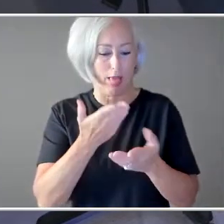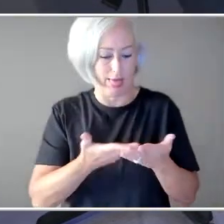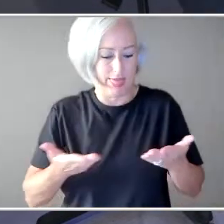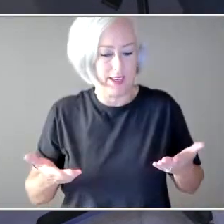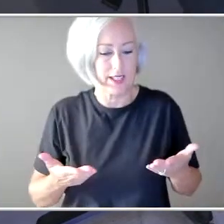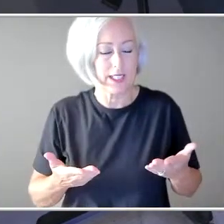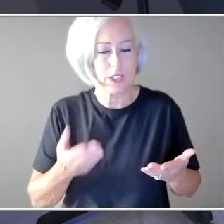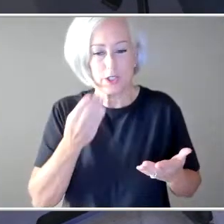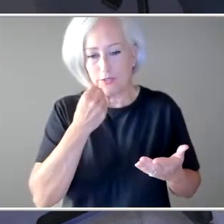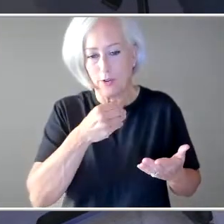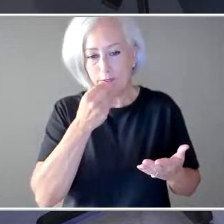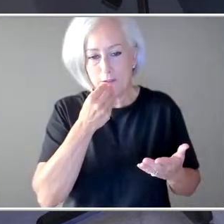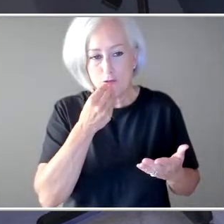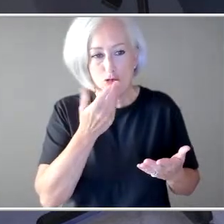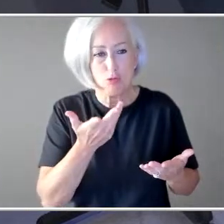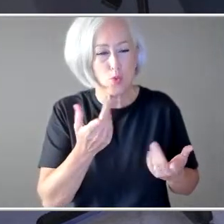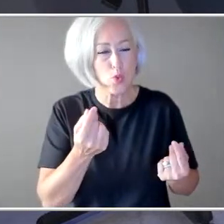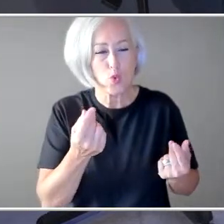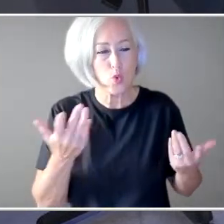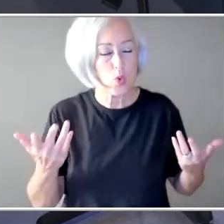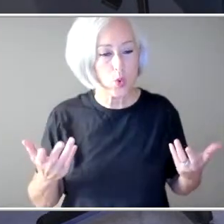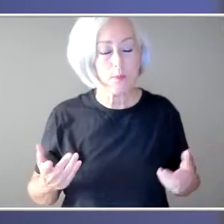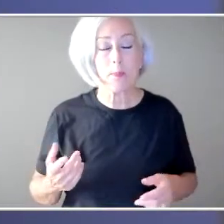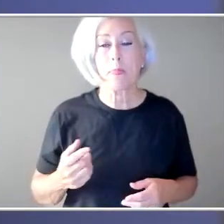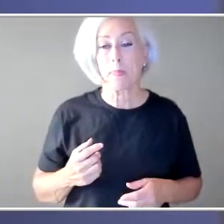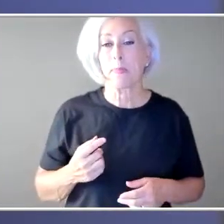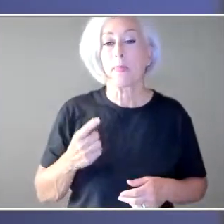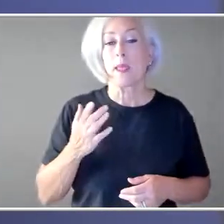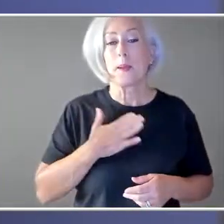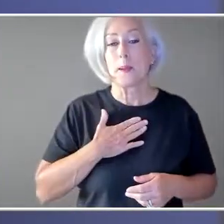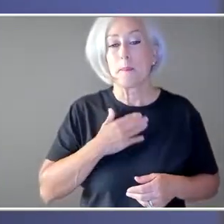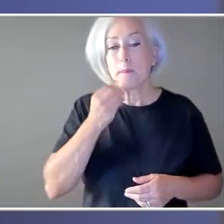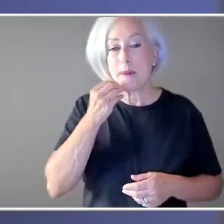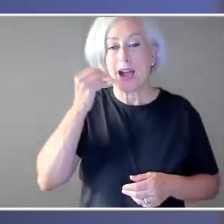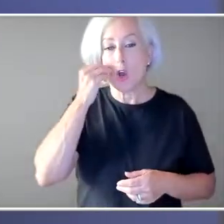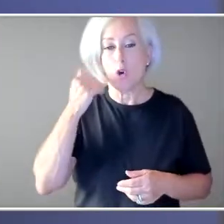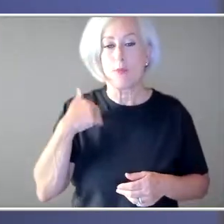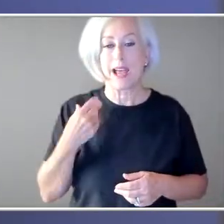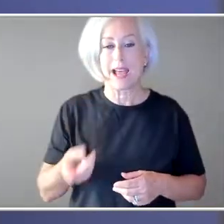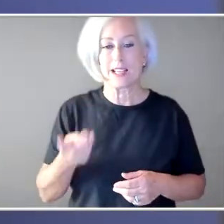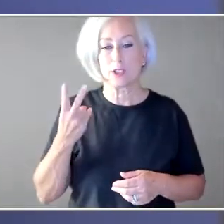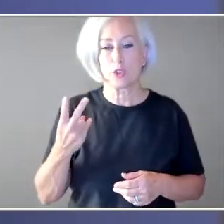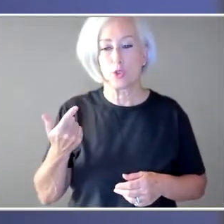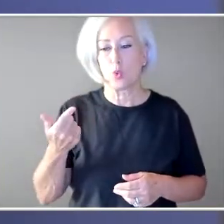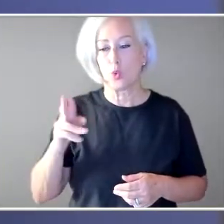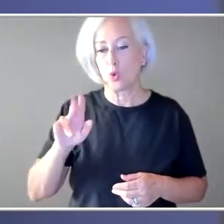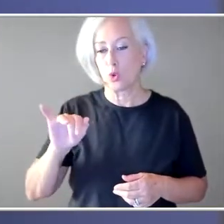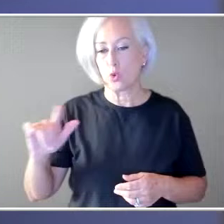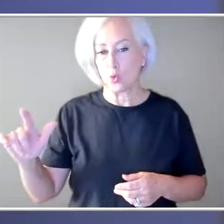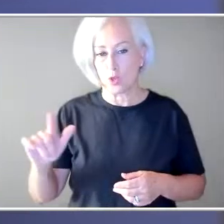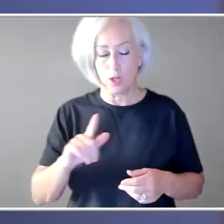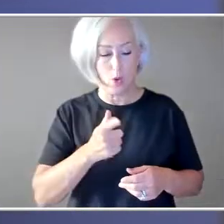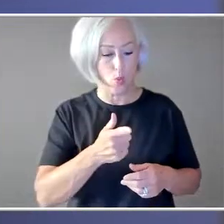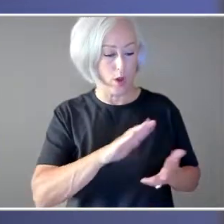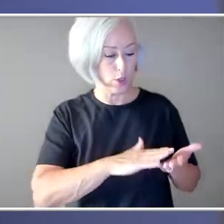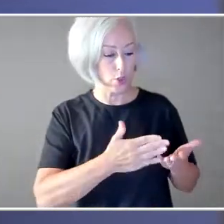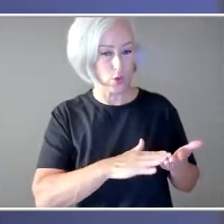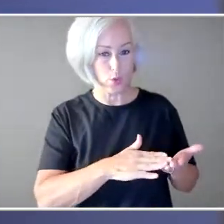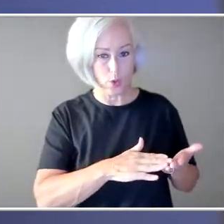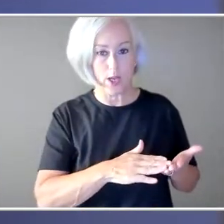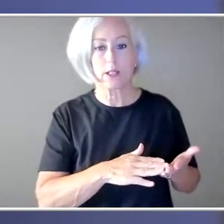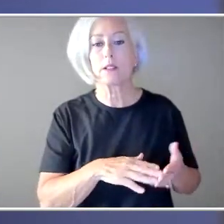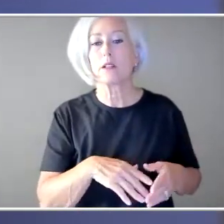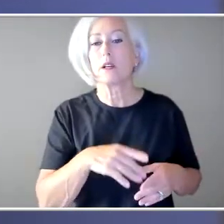who goes through that? One thing at our house, we have 2 grills. One for poultry, seafood, and